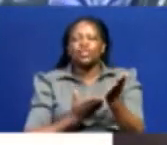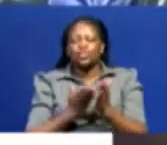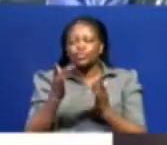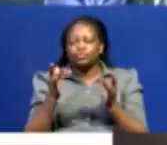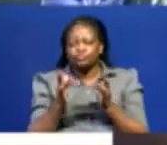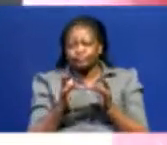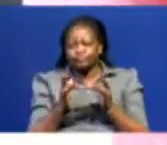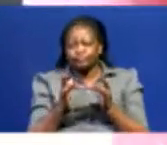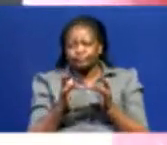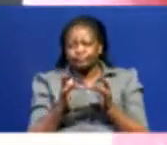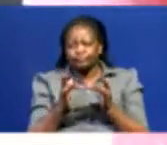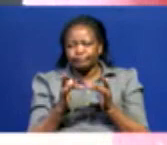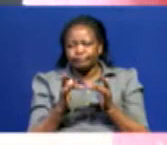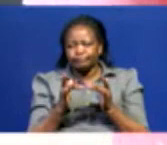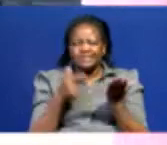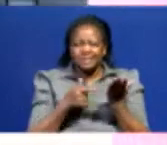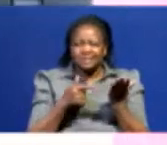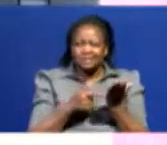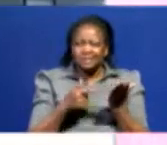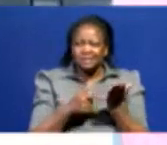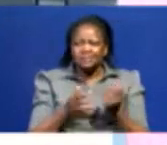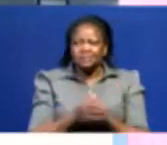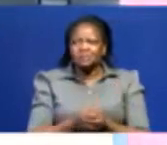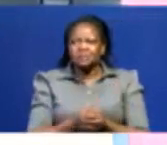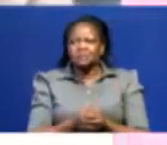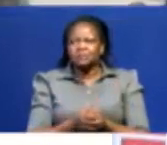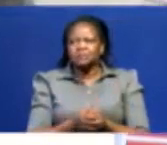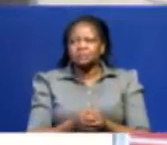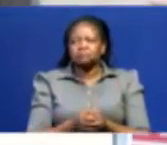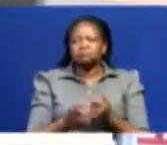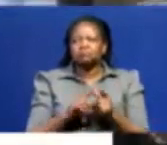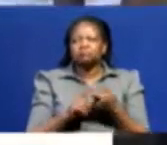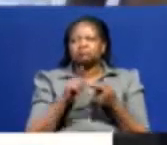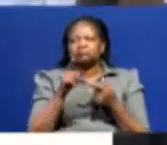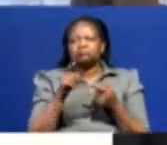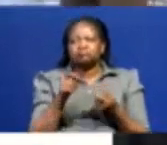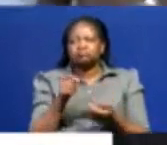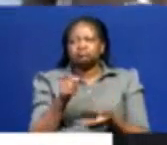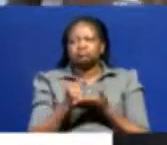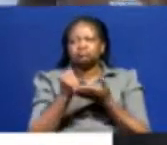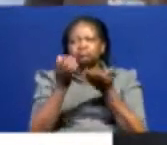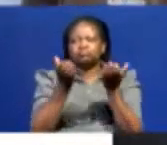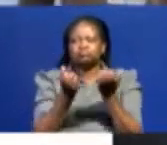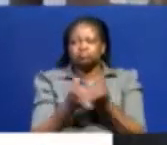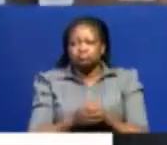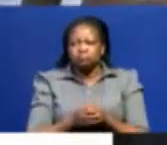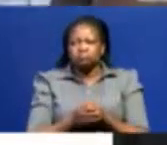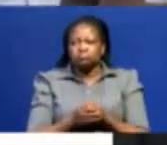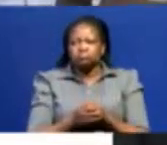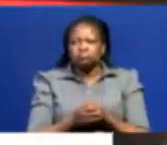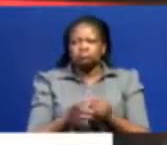E-Teams manake ni digital, mfumo kidijitali wa kuendesha biashara.